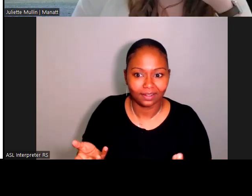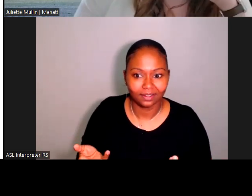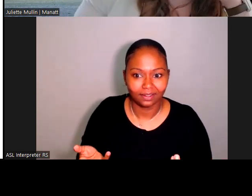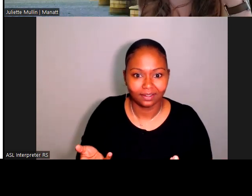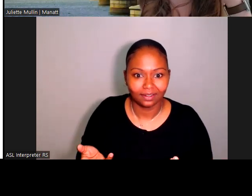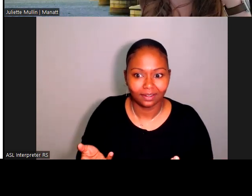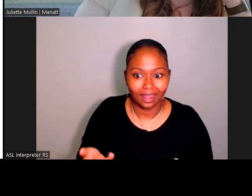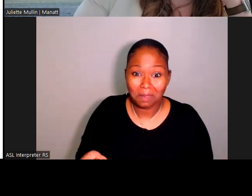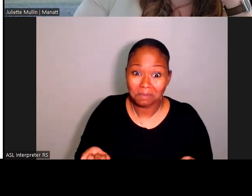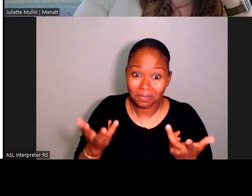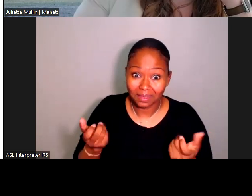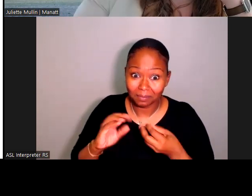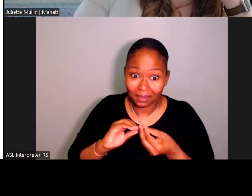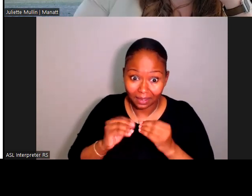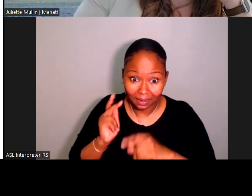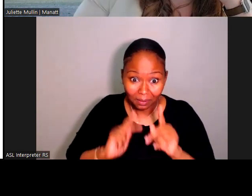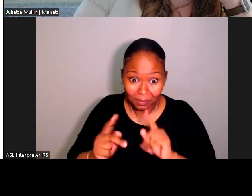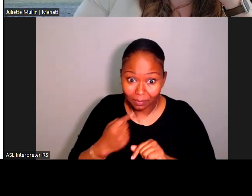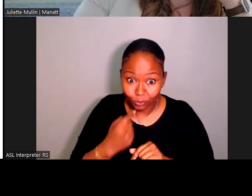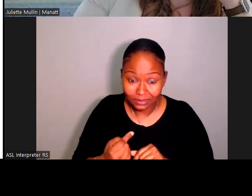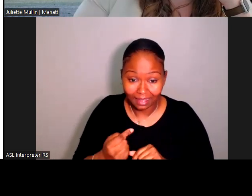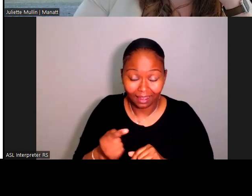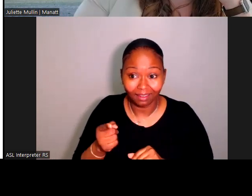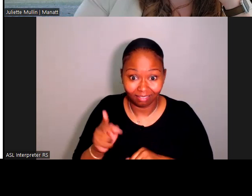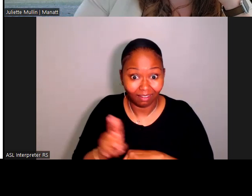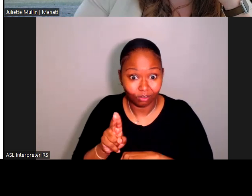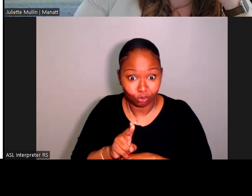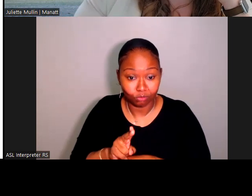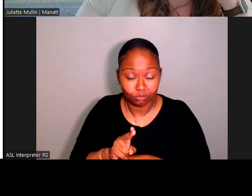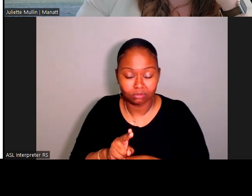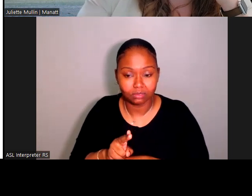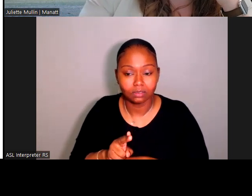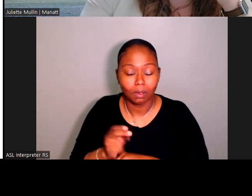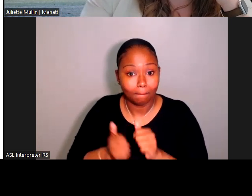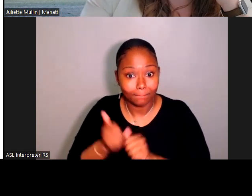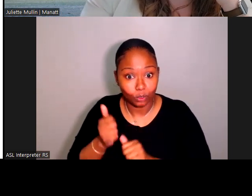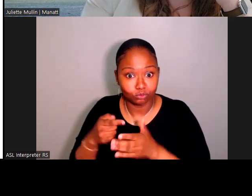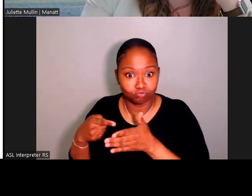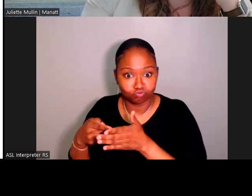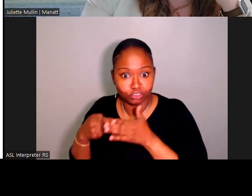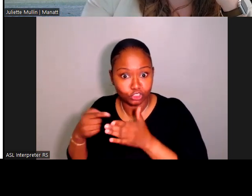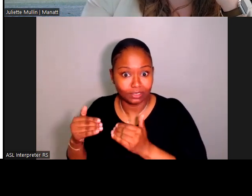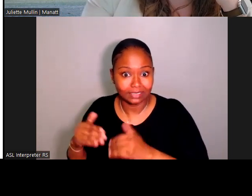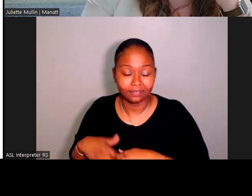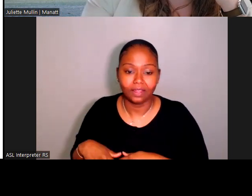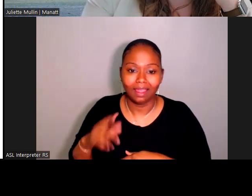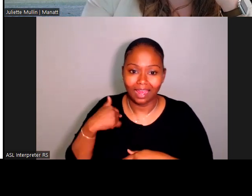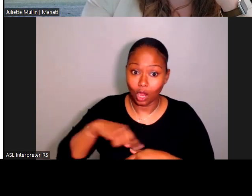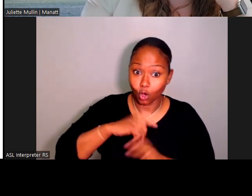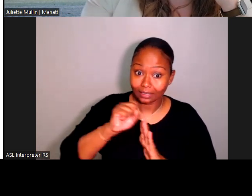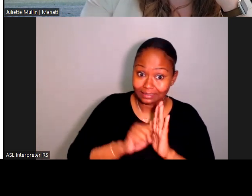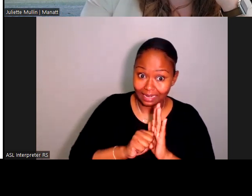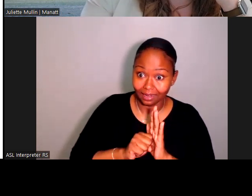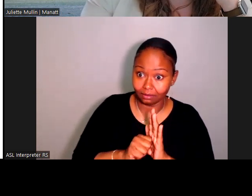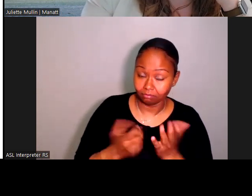of people have said that is what they use, most restrictive. And in this particular case, in say our state, which we're talking about,